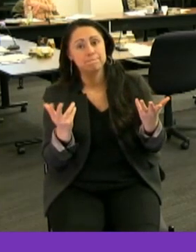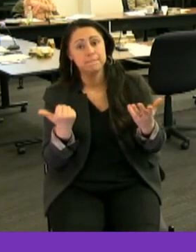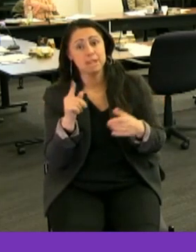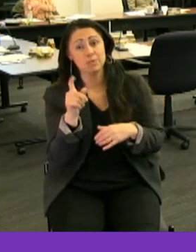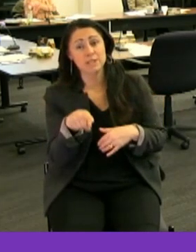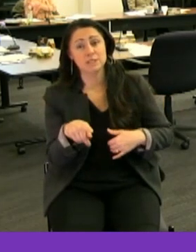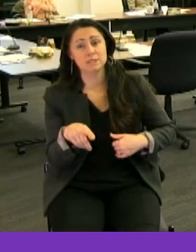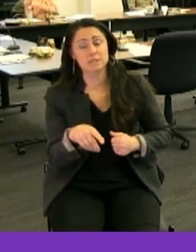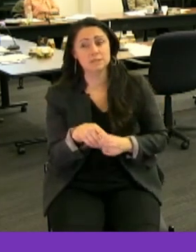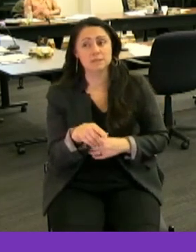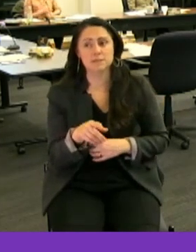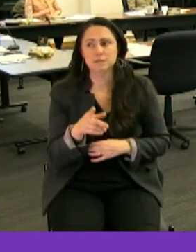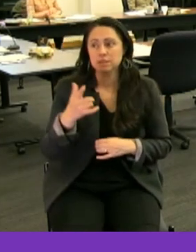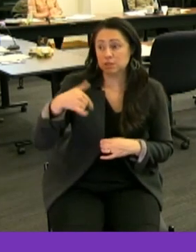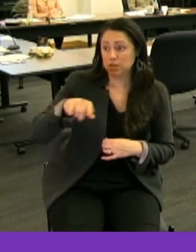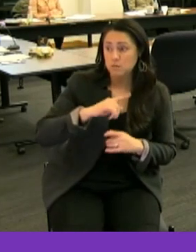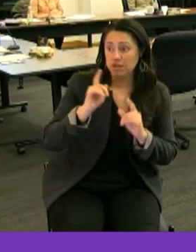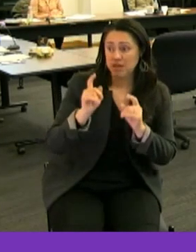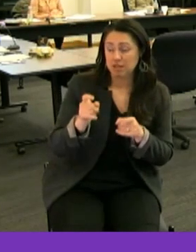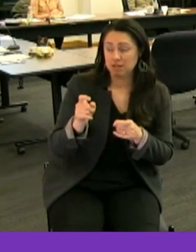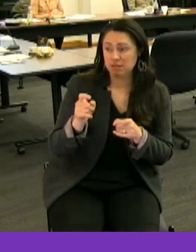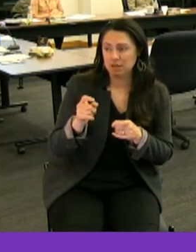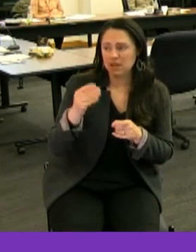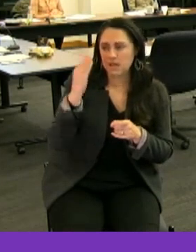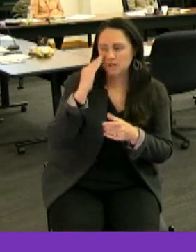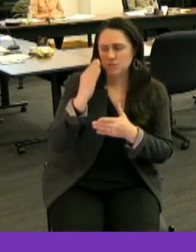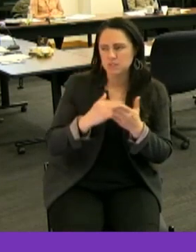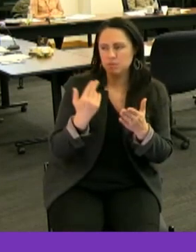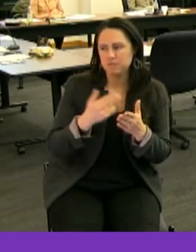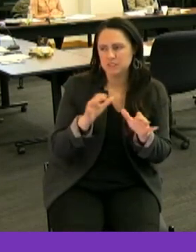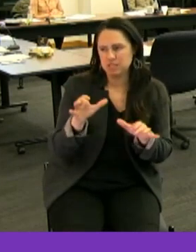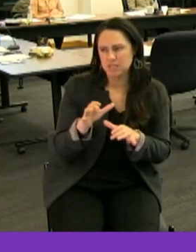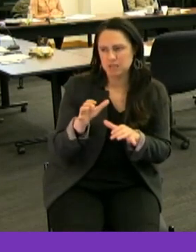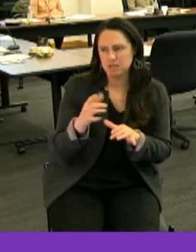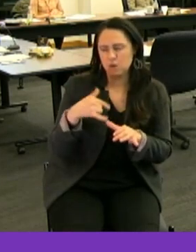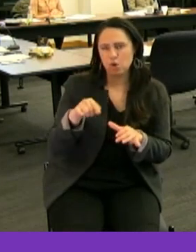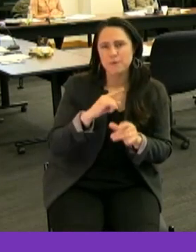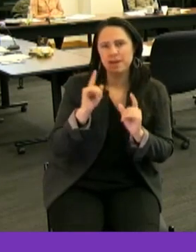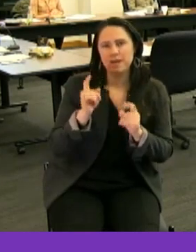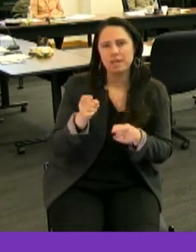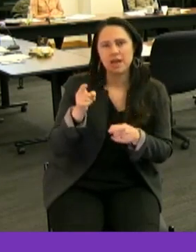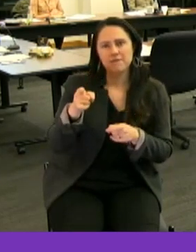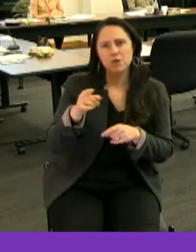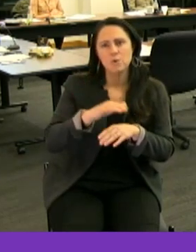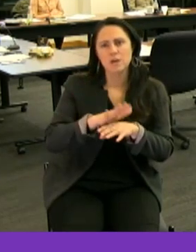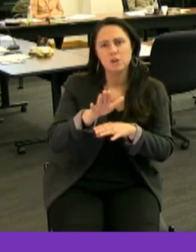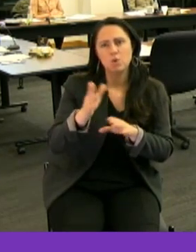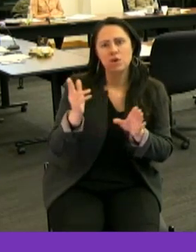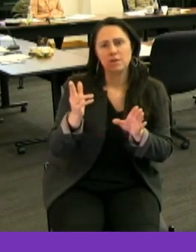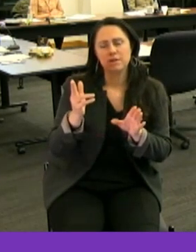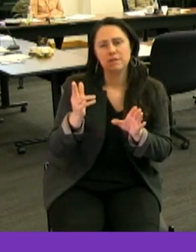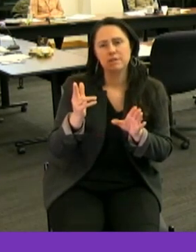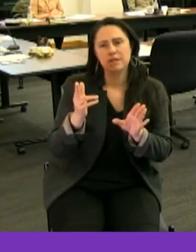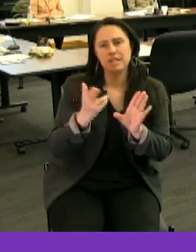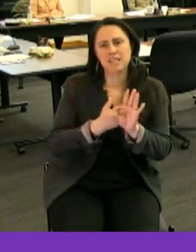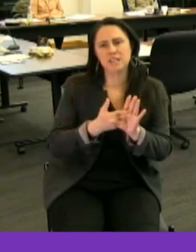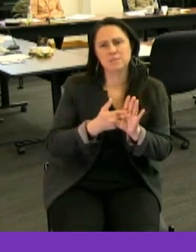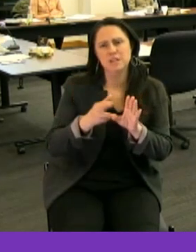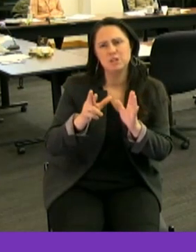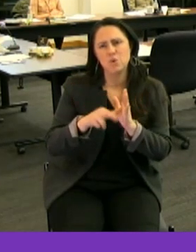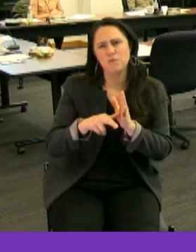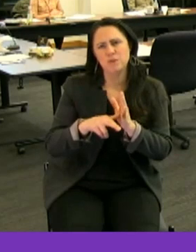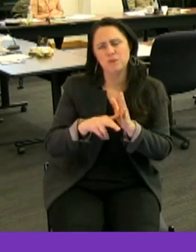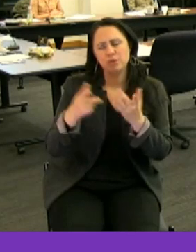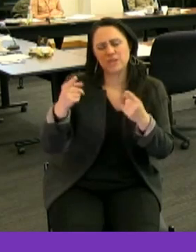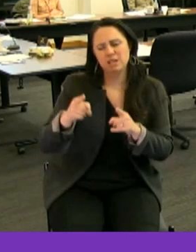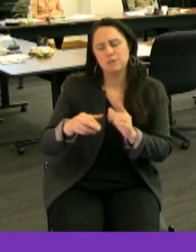any questions? Didn't we give you, I know some of us did, on your engagement overview, didn't some of us